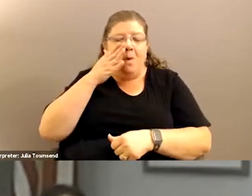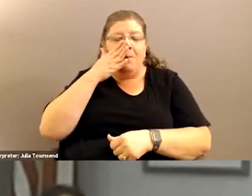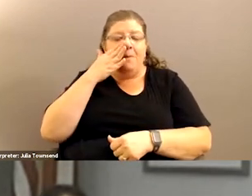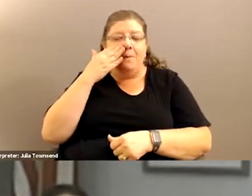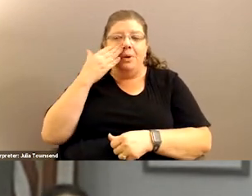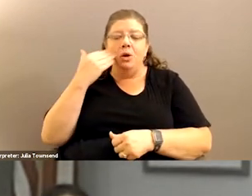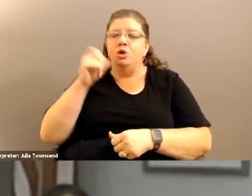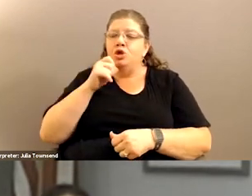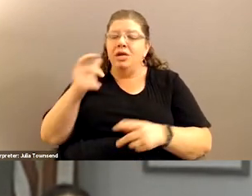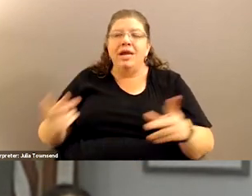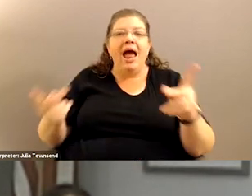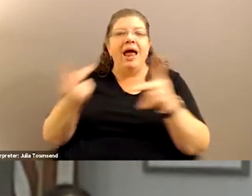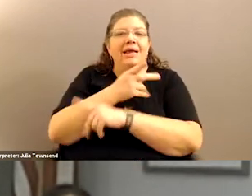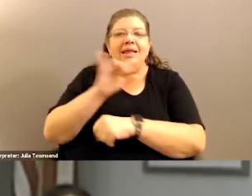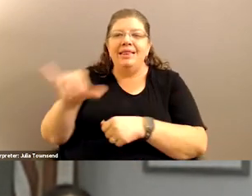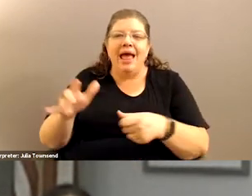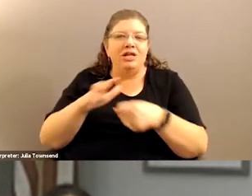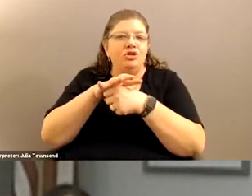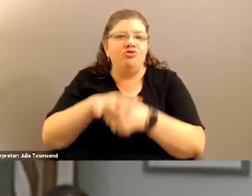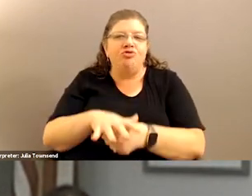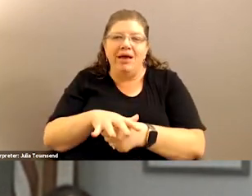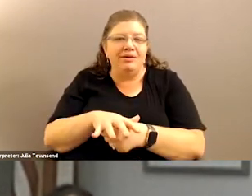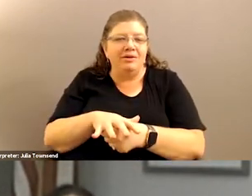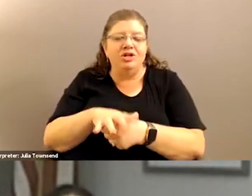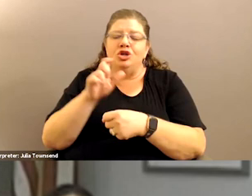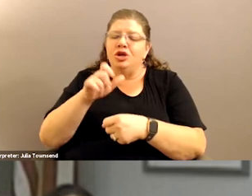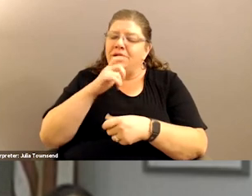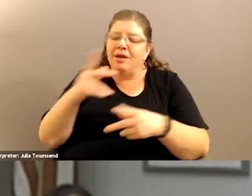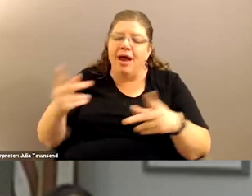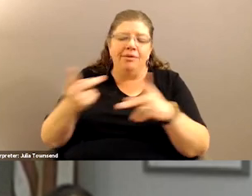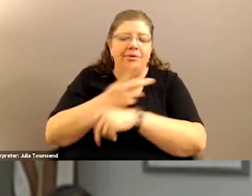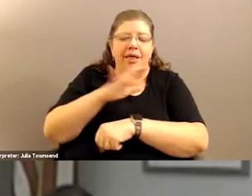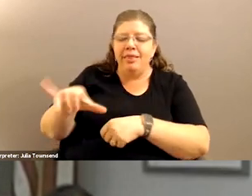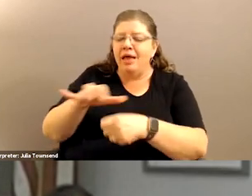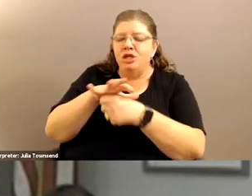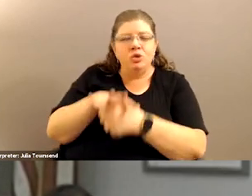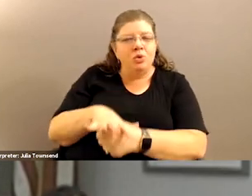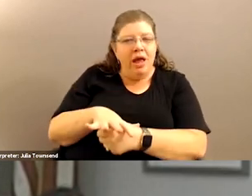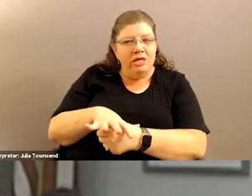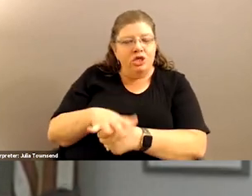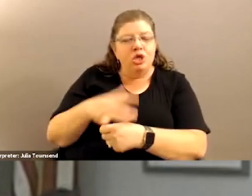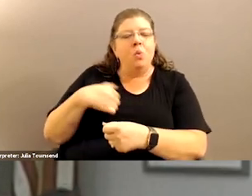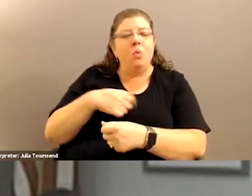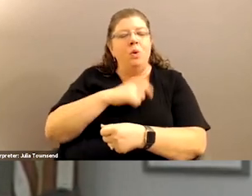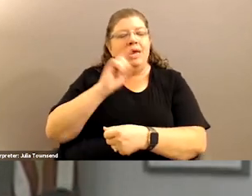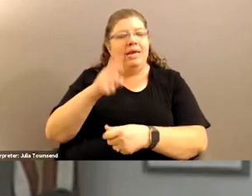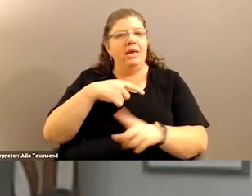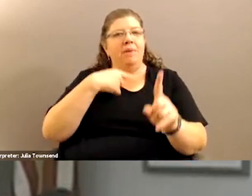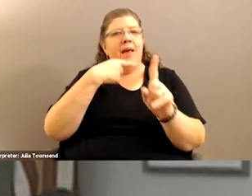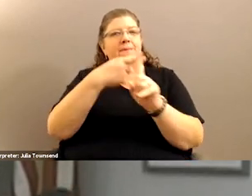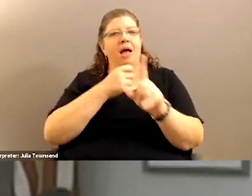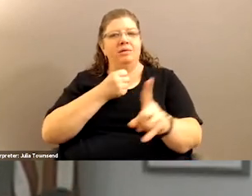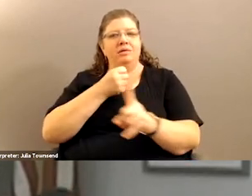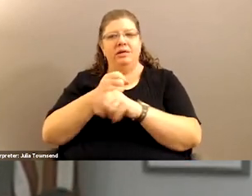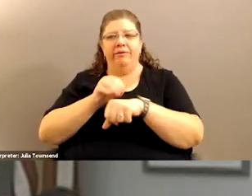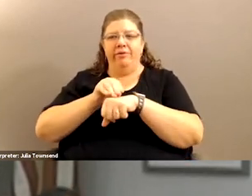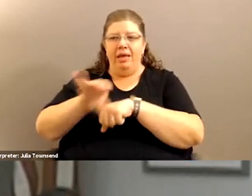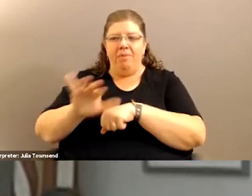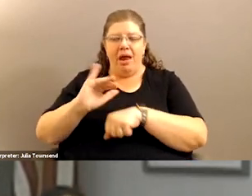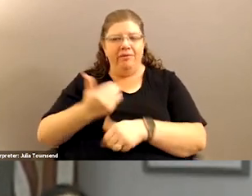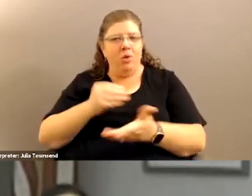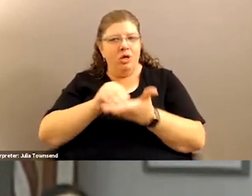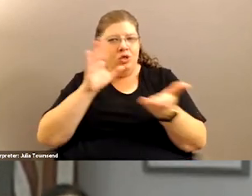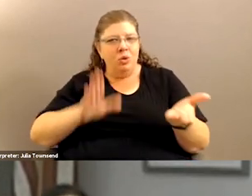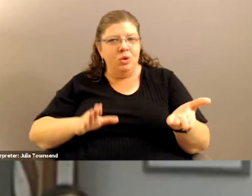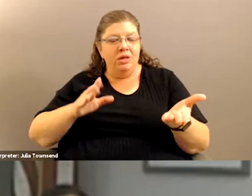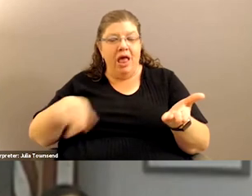add to it we should we shouldn't add to the stress we should be a positive impact for our students and know that they are